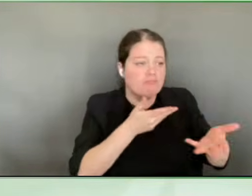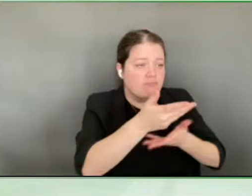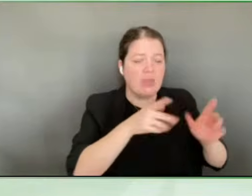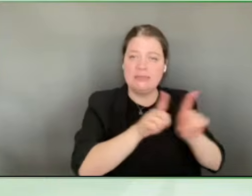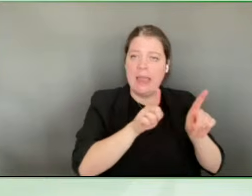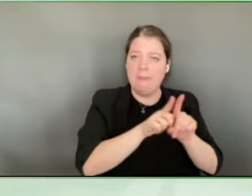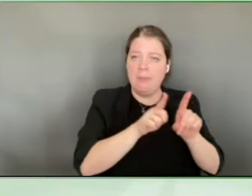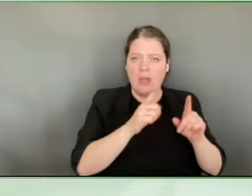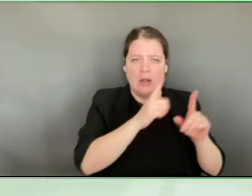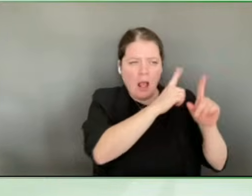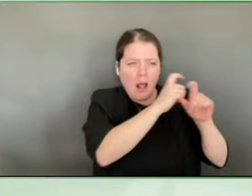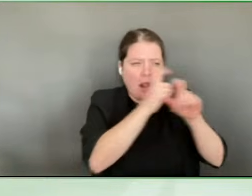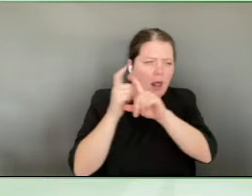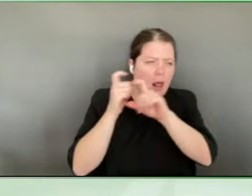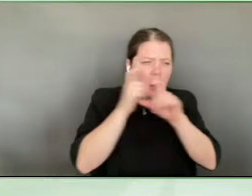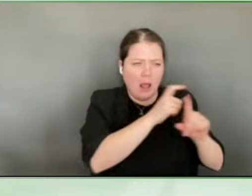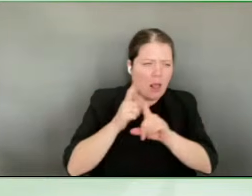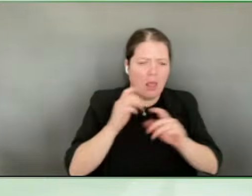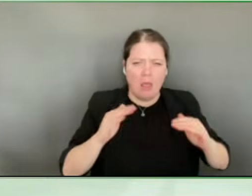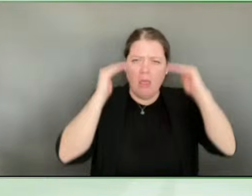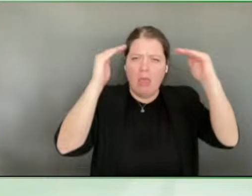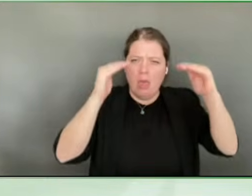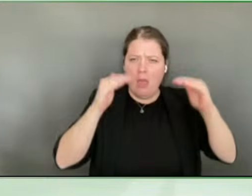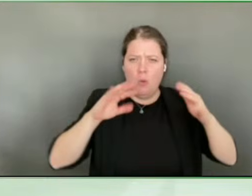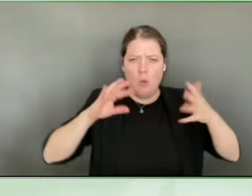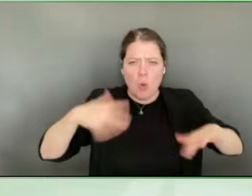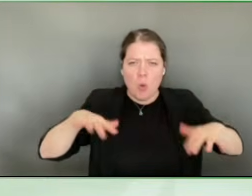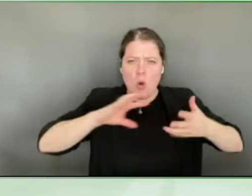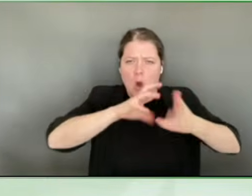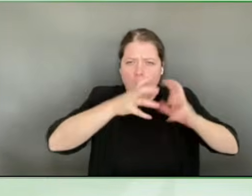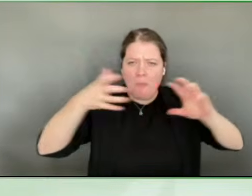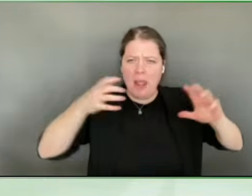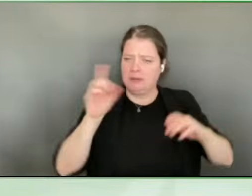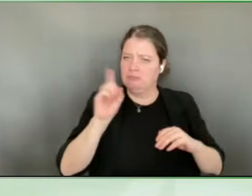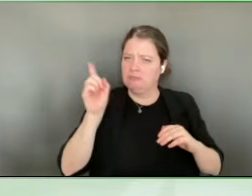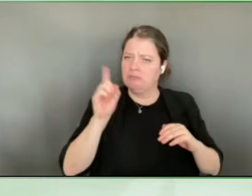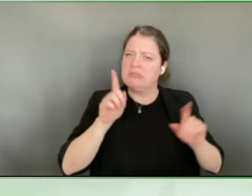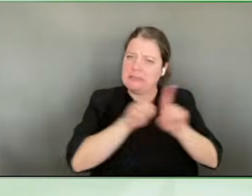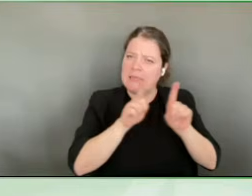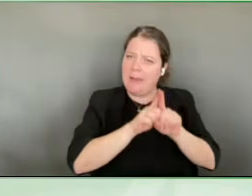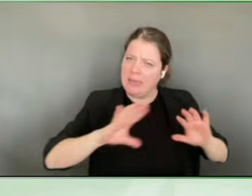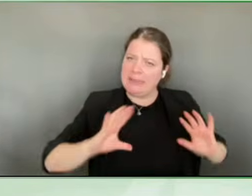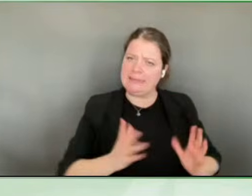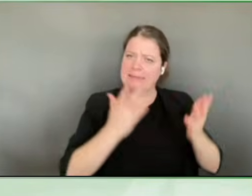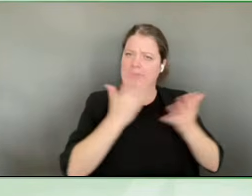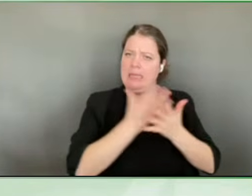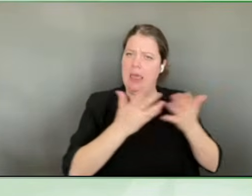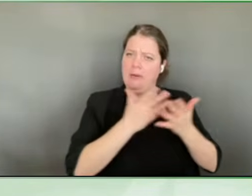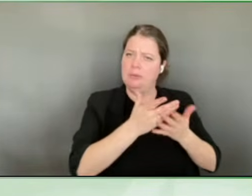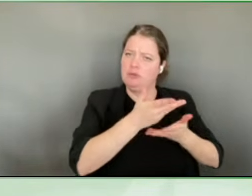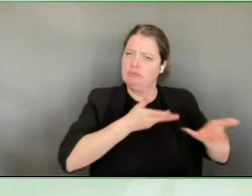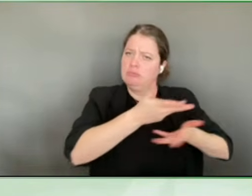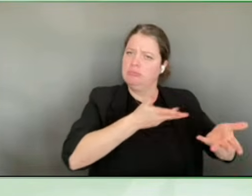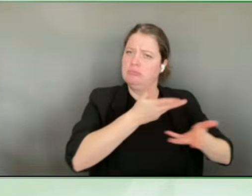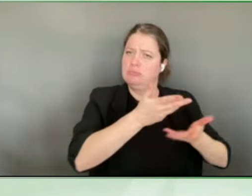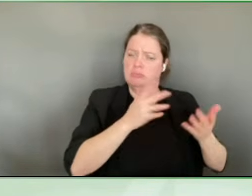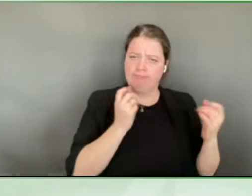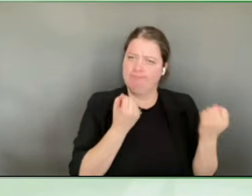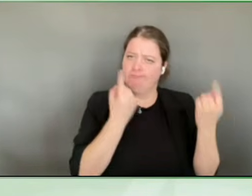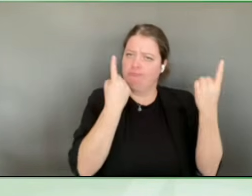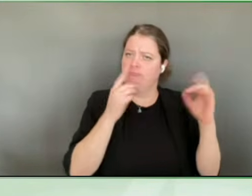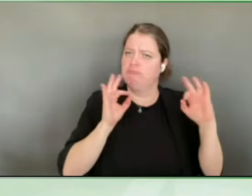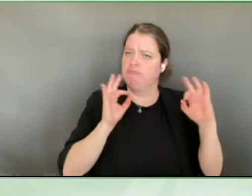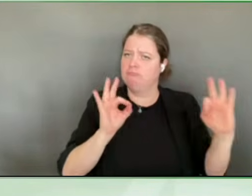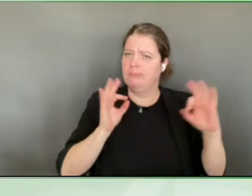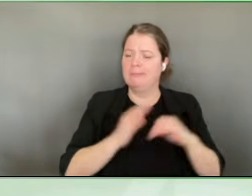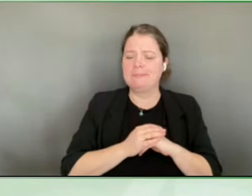good. Everyone's good at changing their language to suit the situation. Yeah, you just said before, right? It depends if you talk to your children or